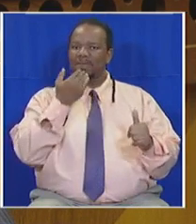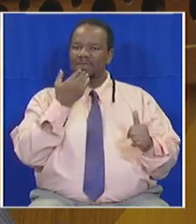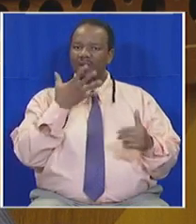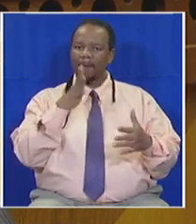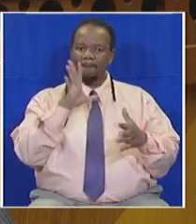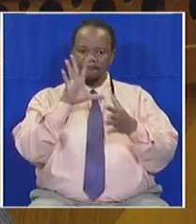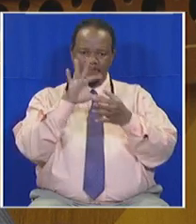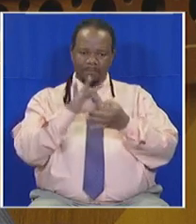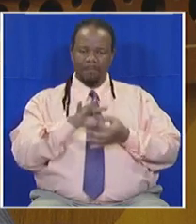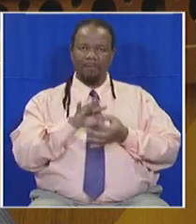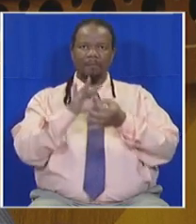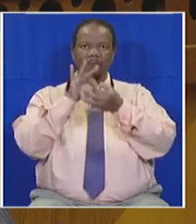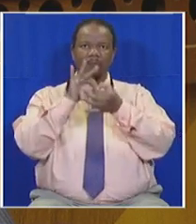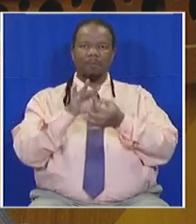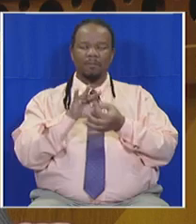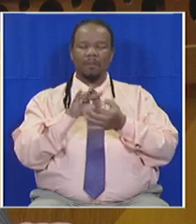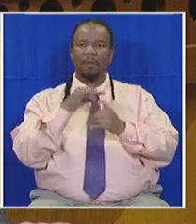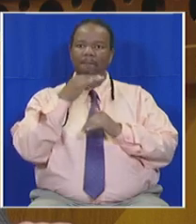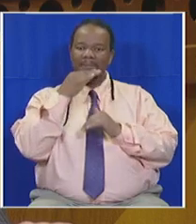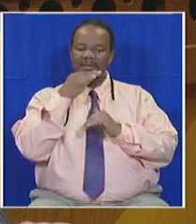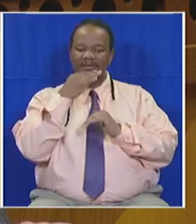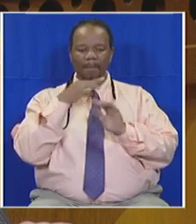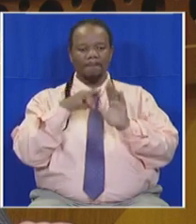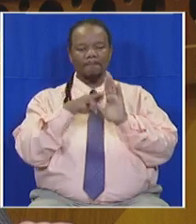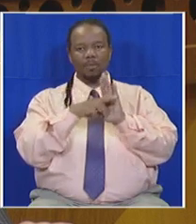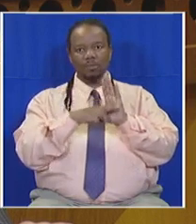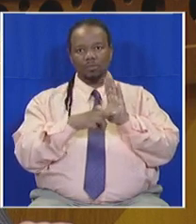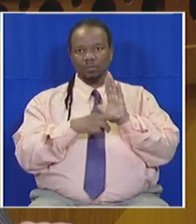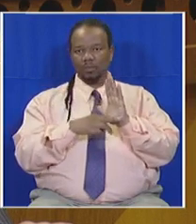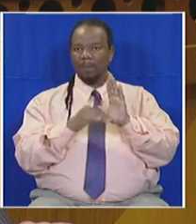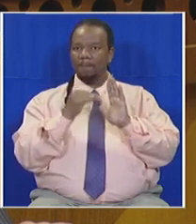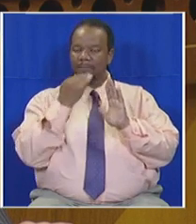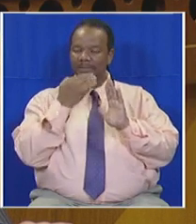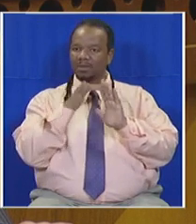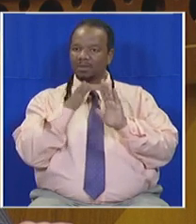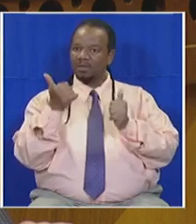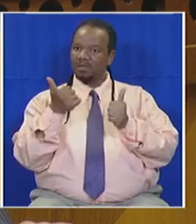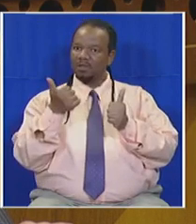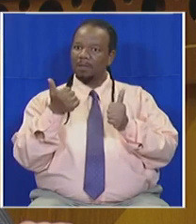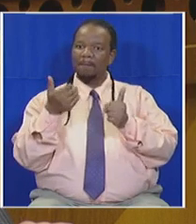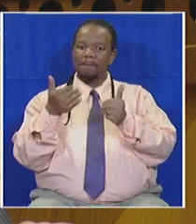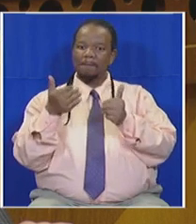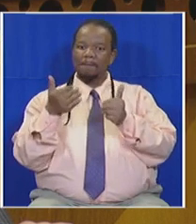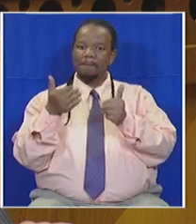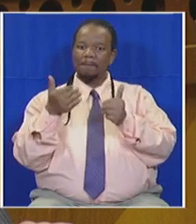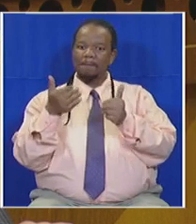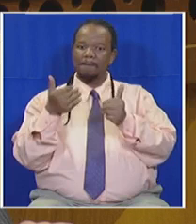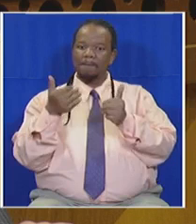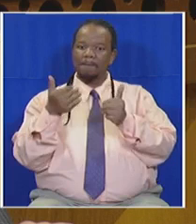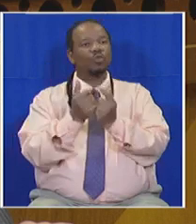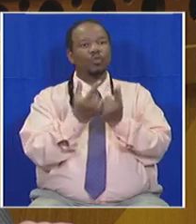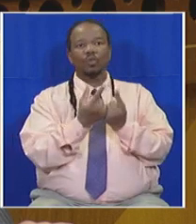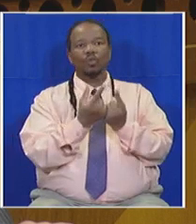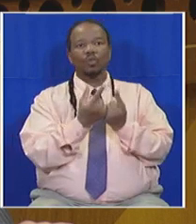by principles of co-ownership rather than hierarchy and compliance. The following steps have been taken to implement